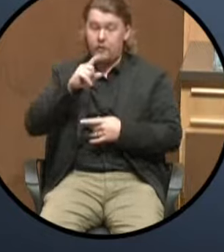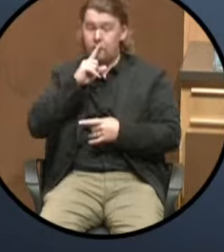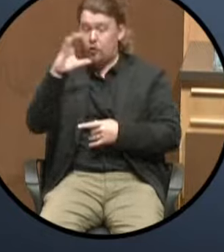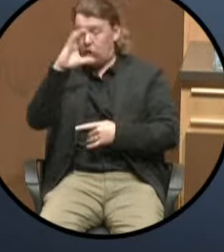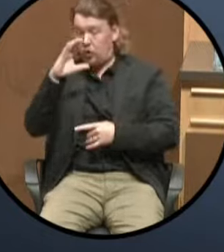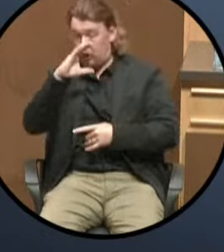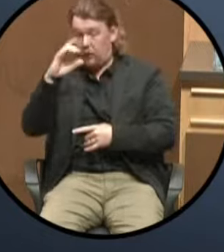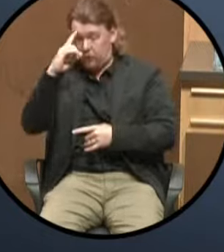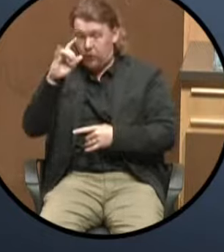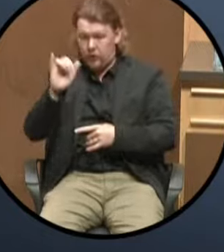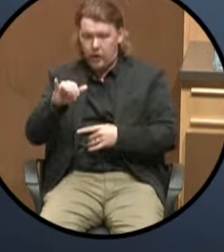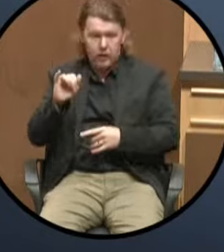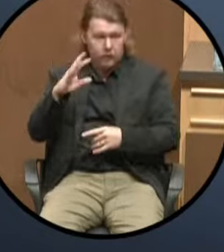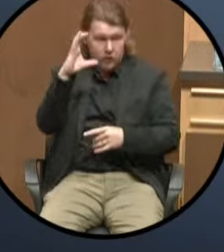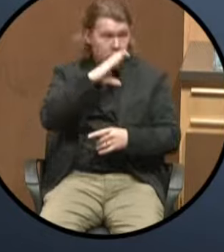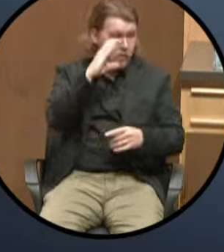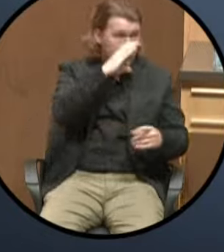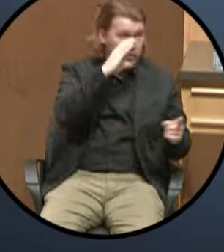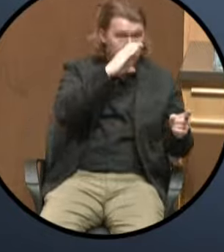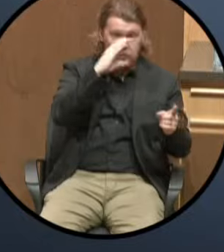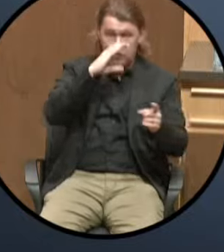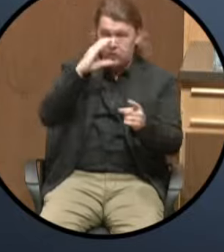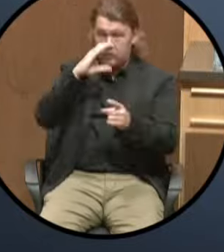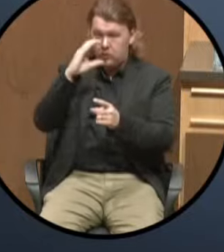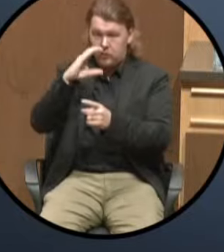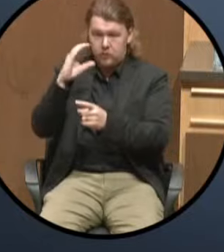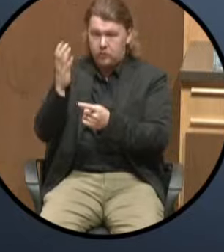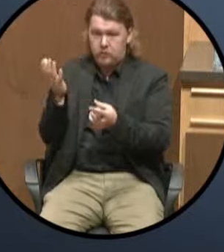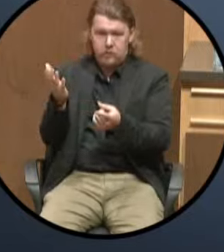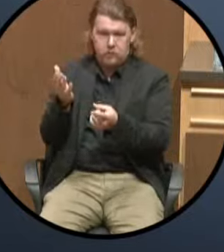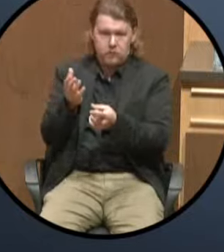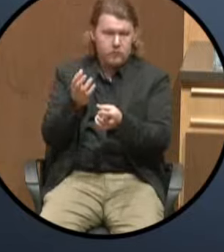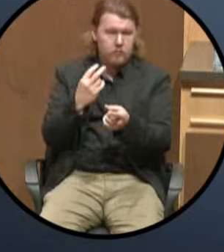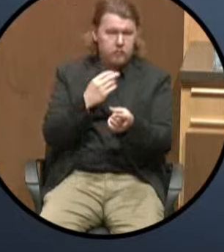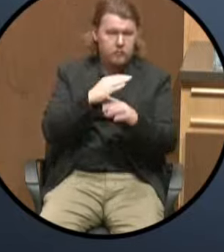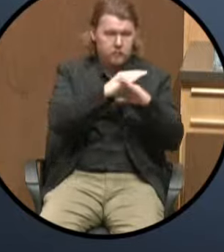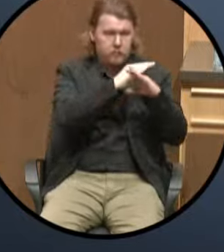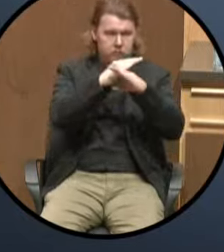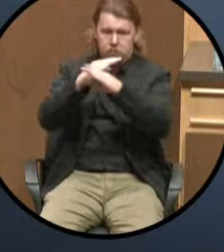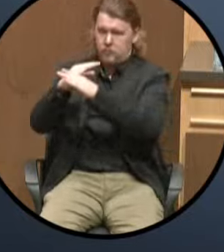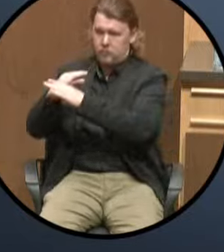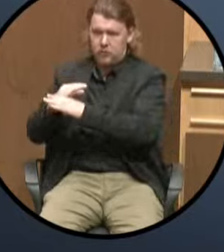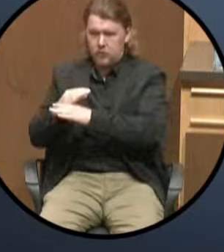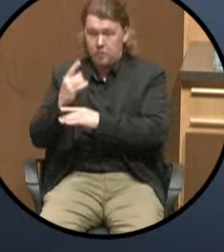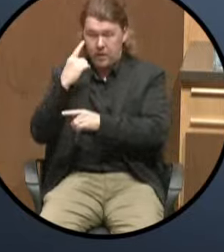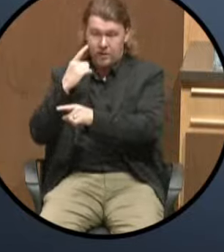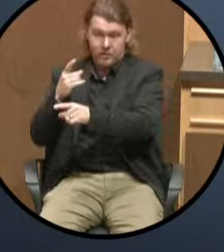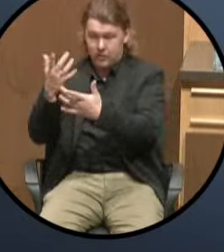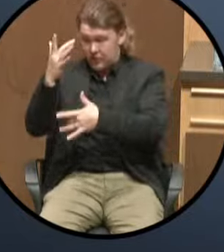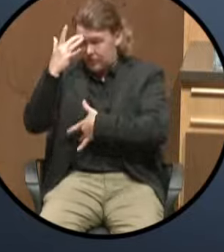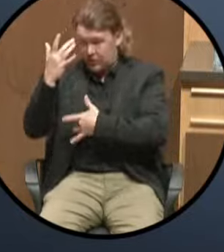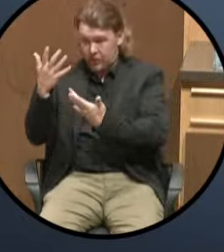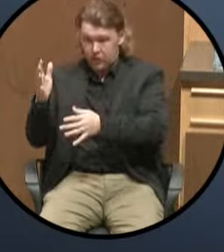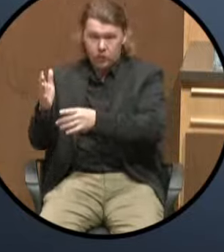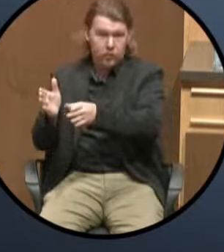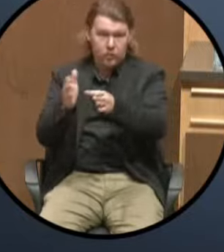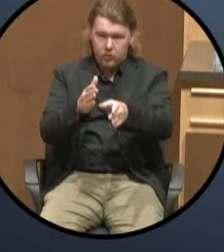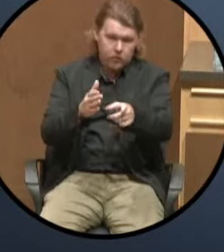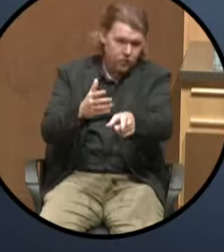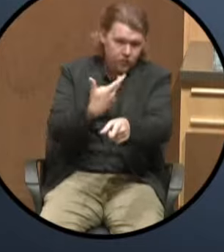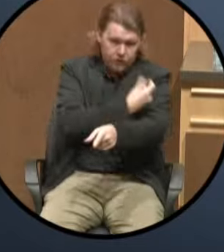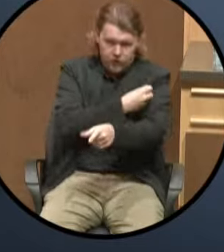it searches and searches and searches and can't find anyone because they've either had the disease or they've been immunized, and hopefully